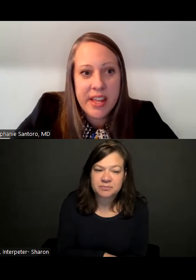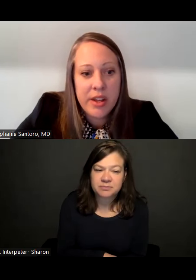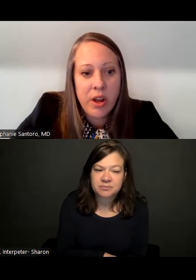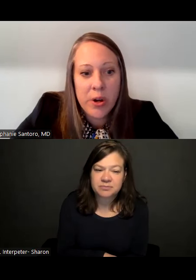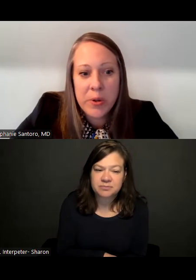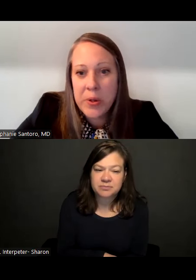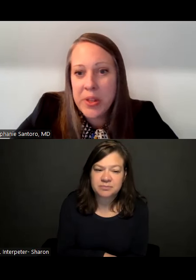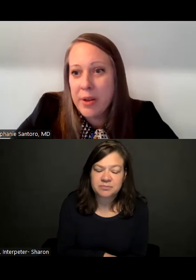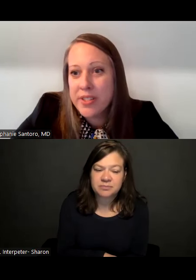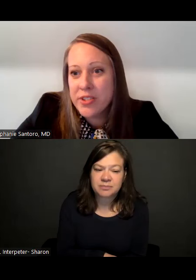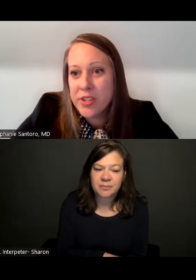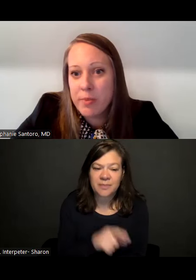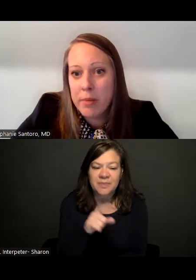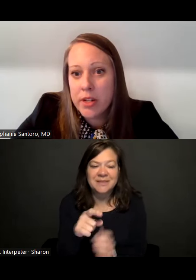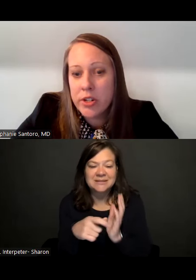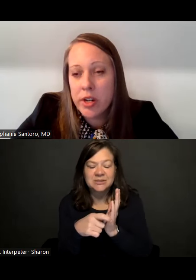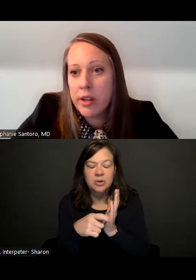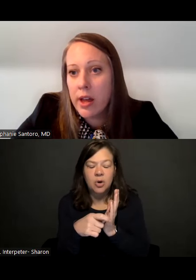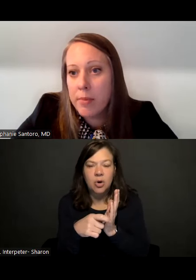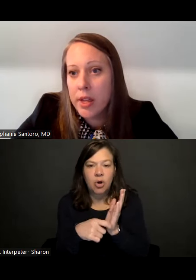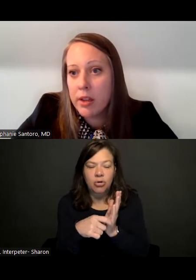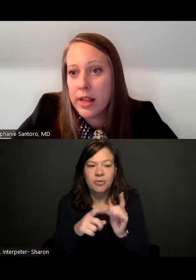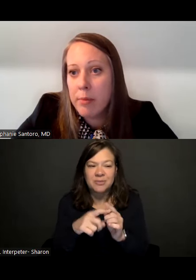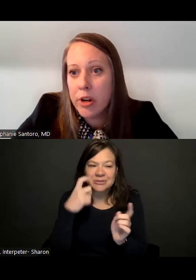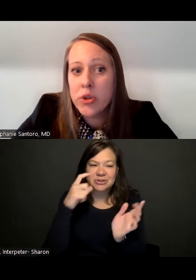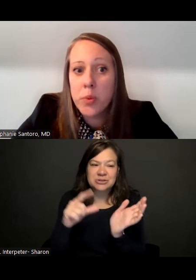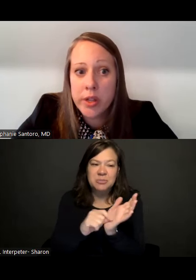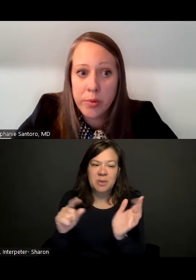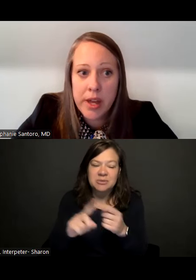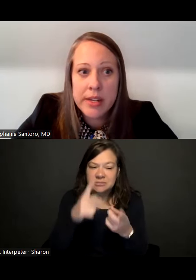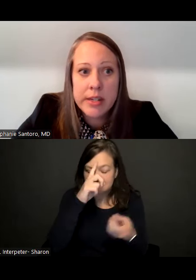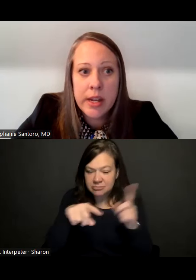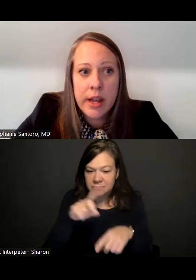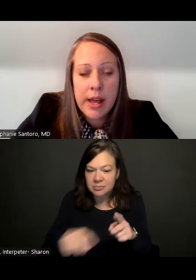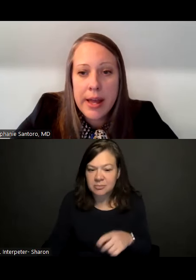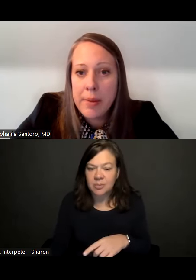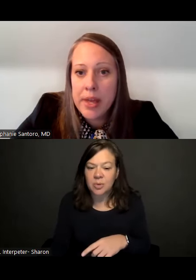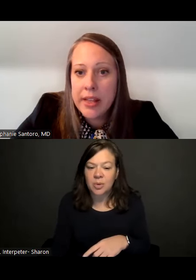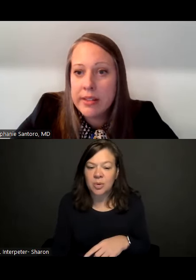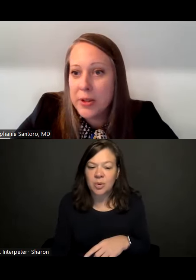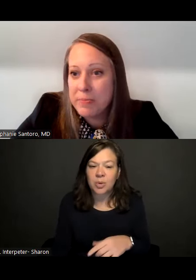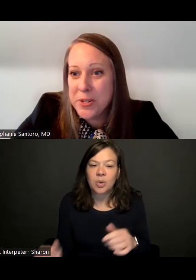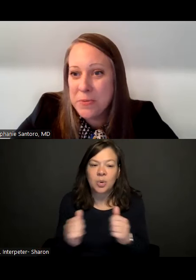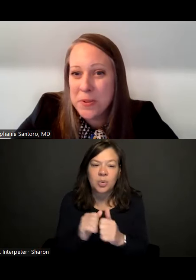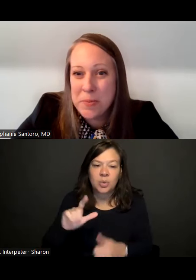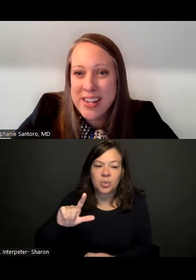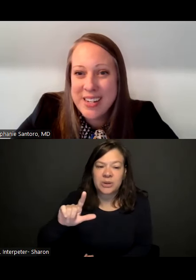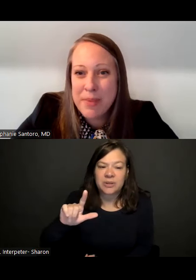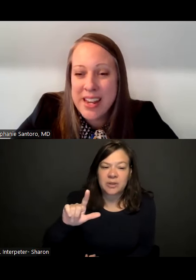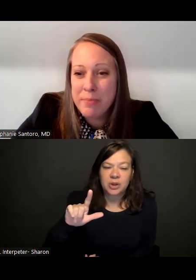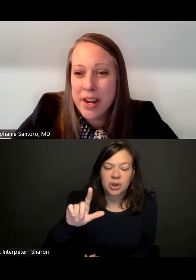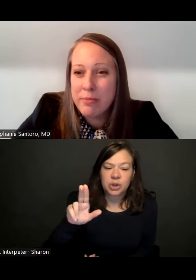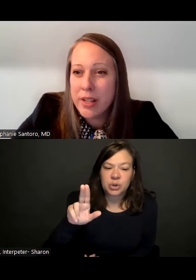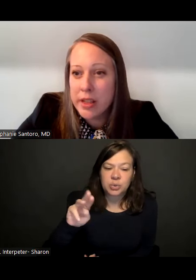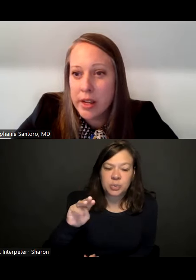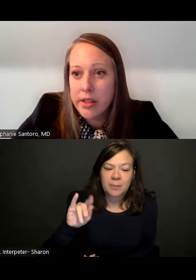This is an article that was just published in collaboration with LumMind. And I'll mention LumMind in a